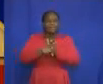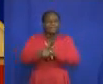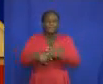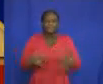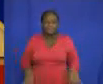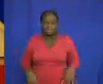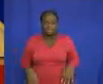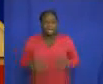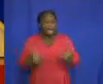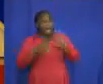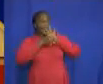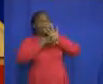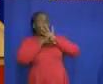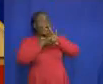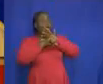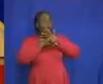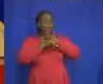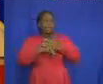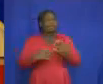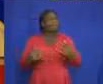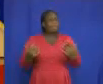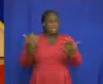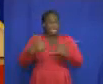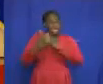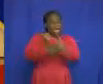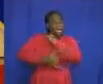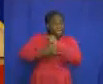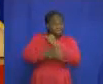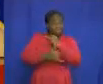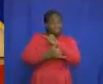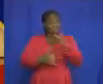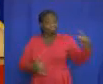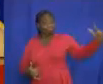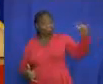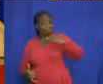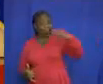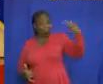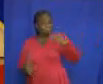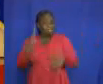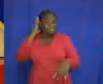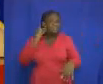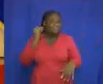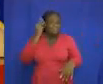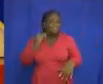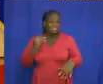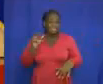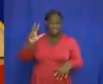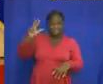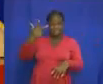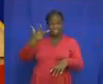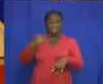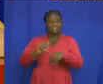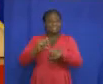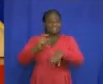was identified as in part being due to the countries of embarkation experiencing a third wave of the virus,